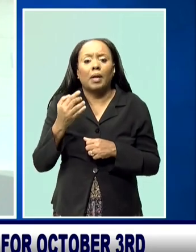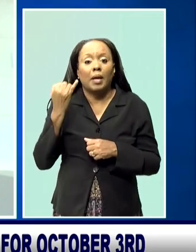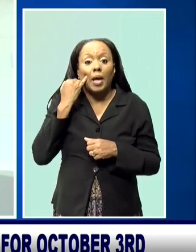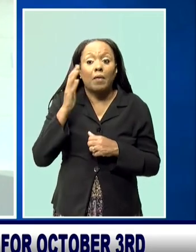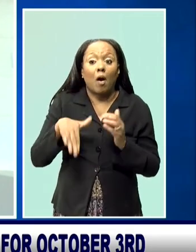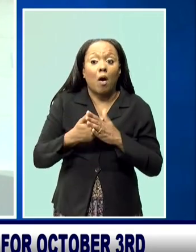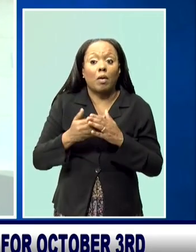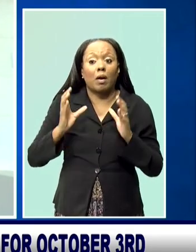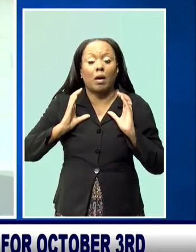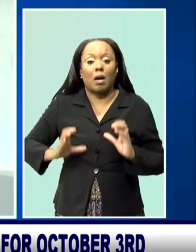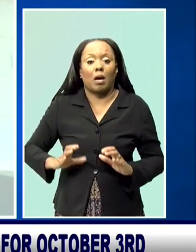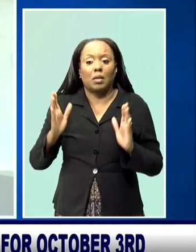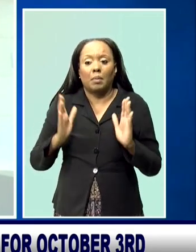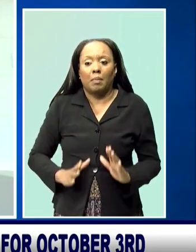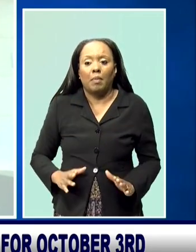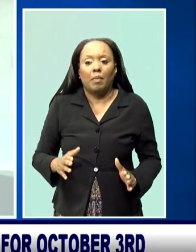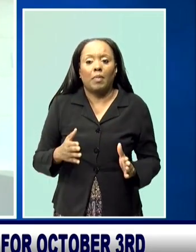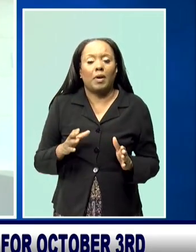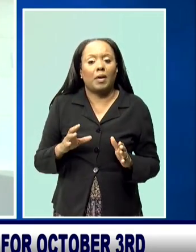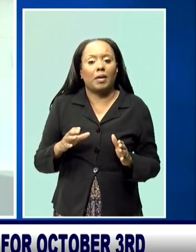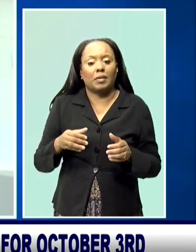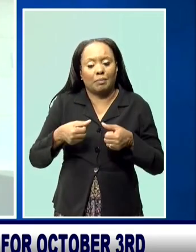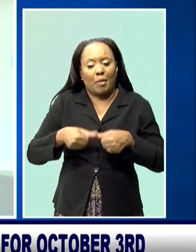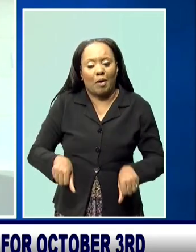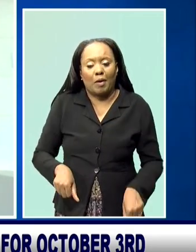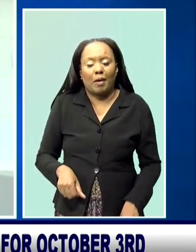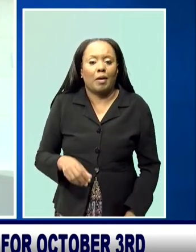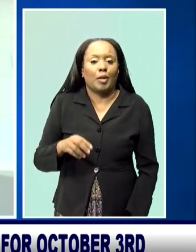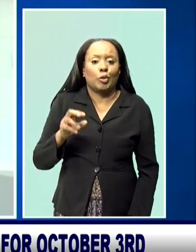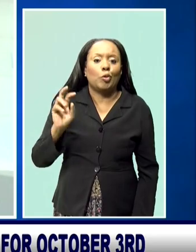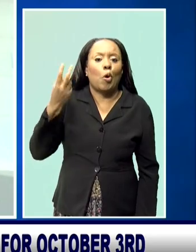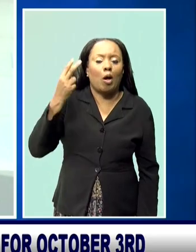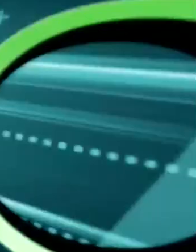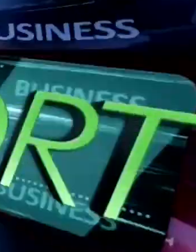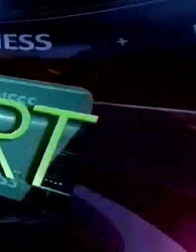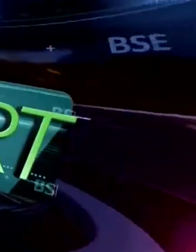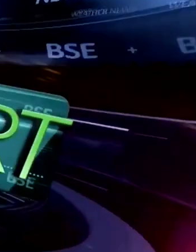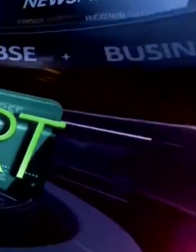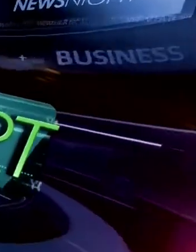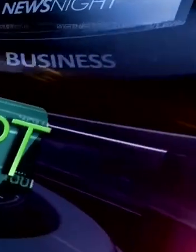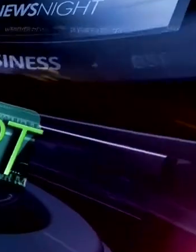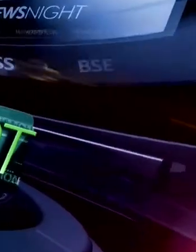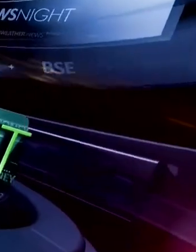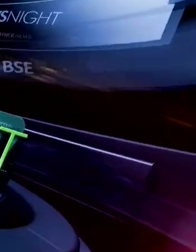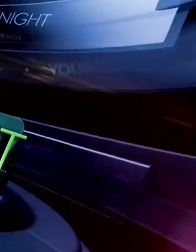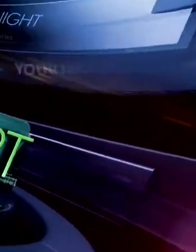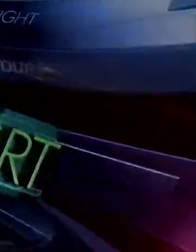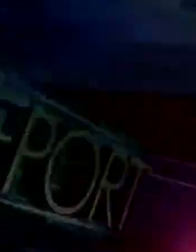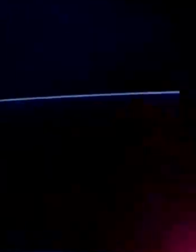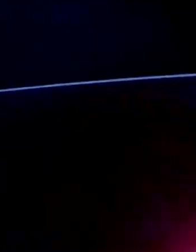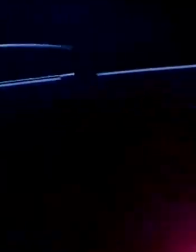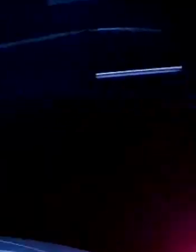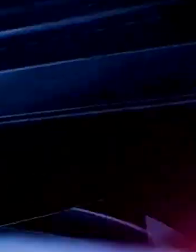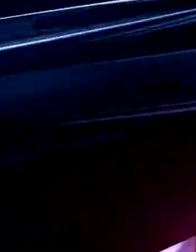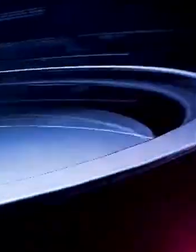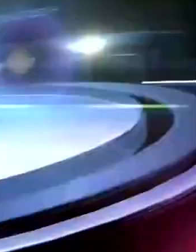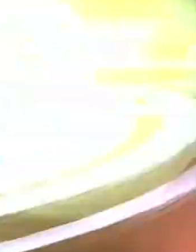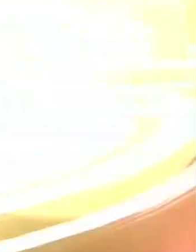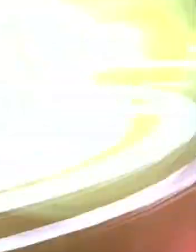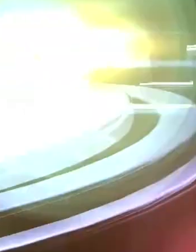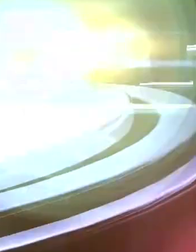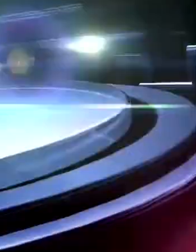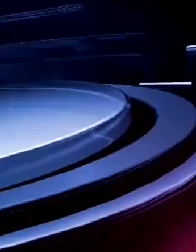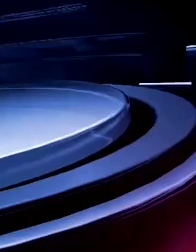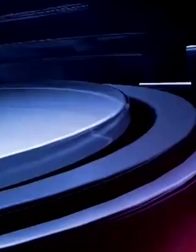we would meet our target year on year. In fact, we would probably surpass our targets. The Business Report brought to you